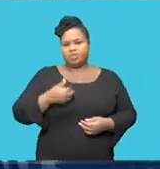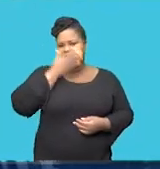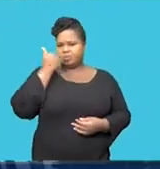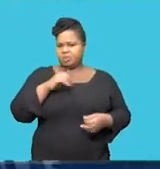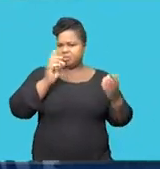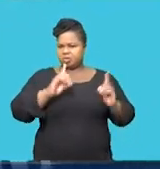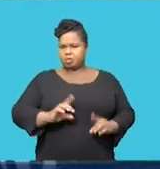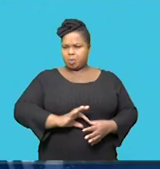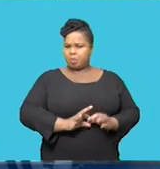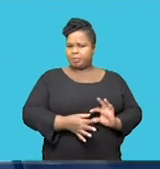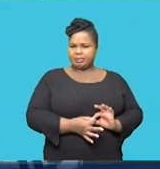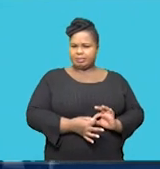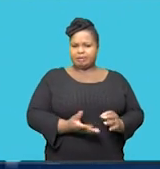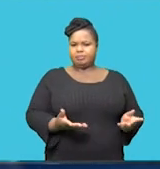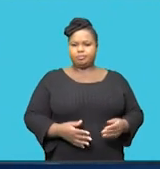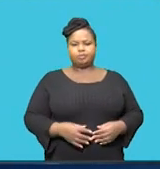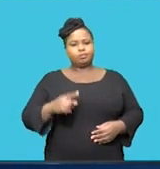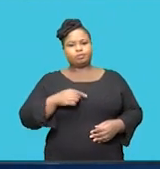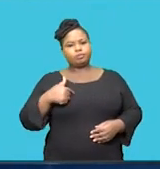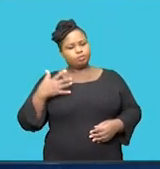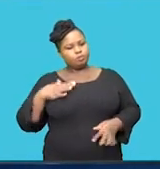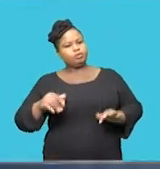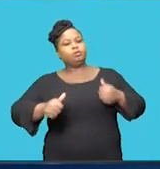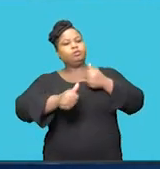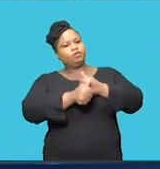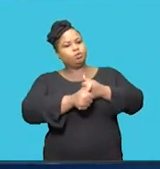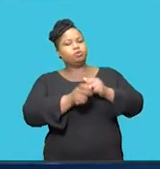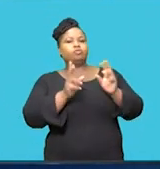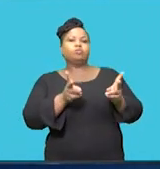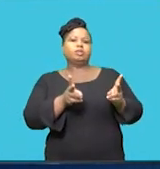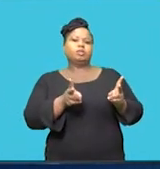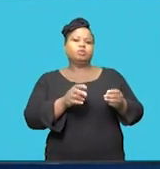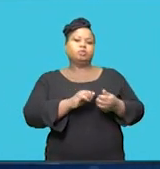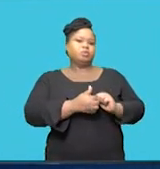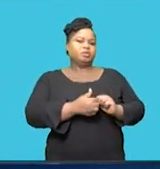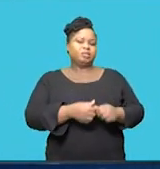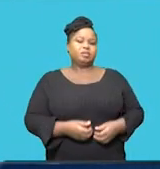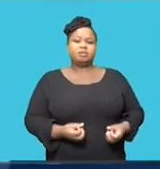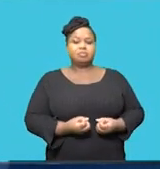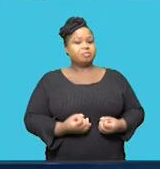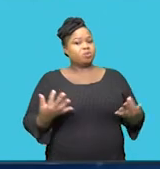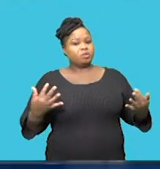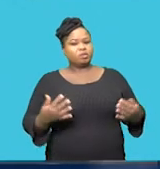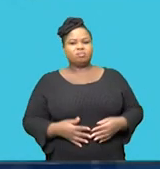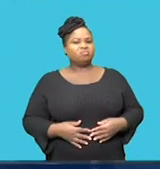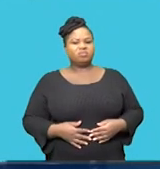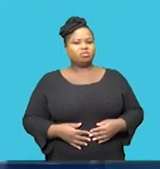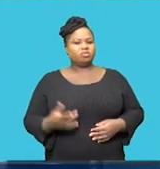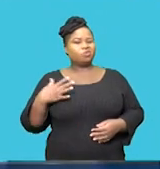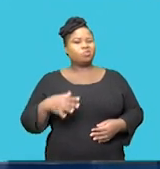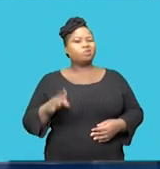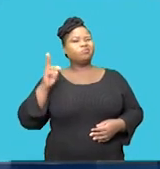Olympics, because you would want to follow normal sports. And most of the time you don't want to